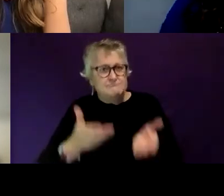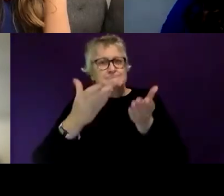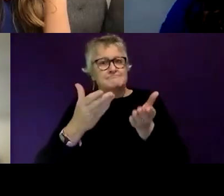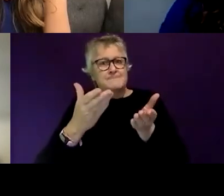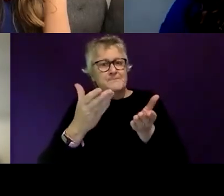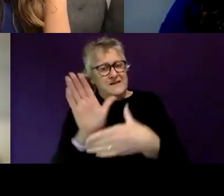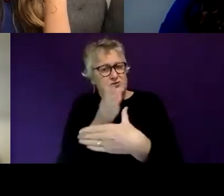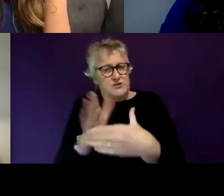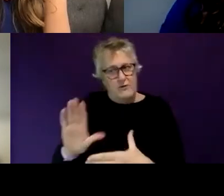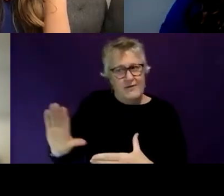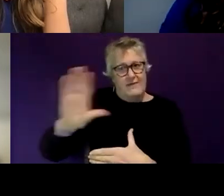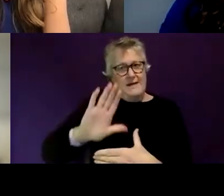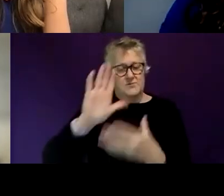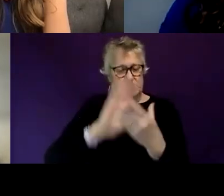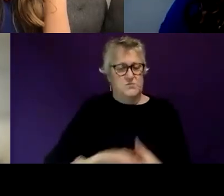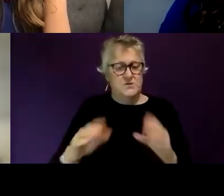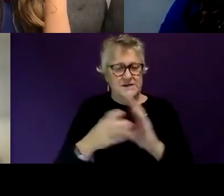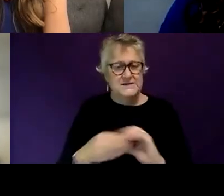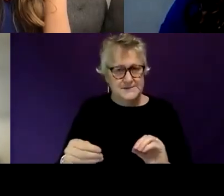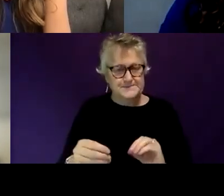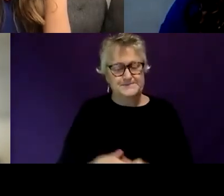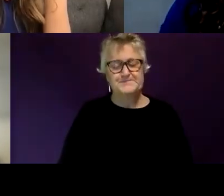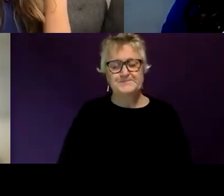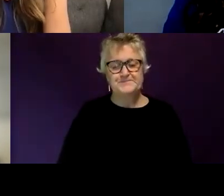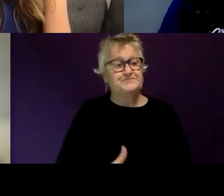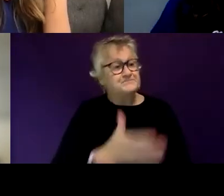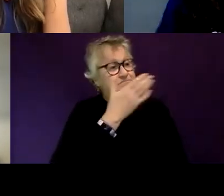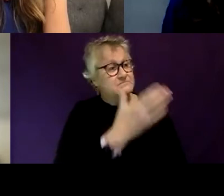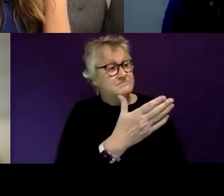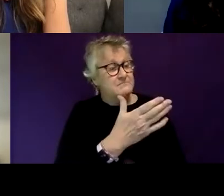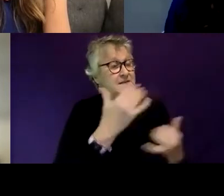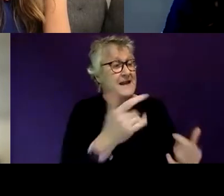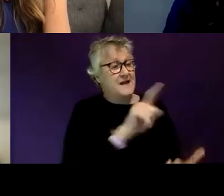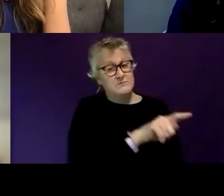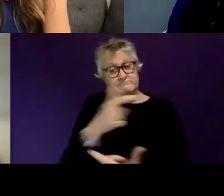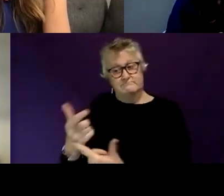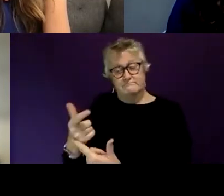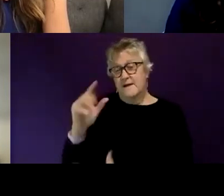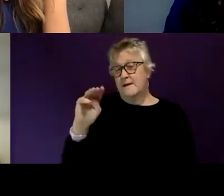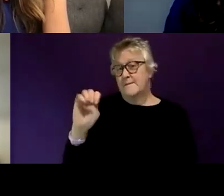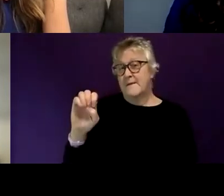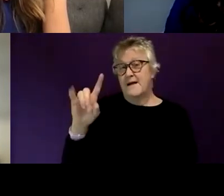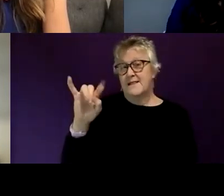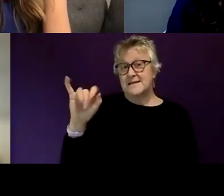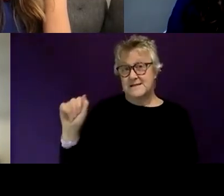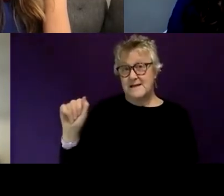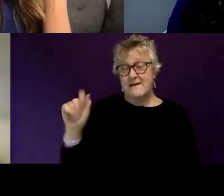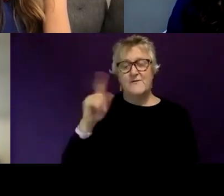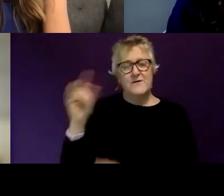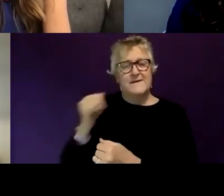Thank you, Nate. Now we're going to bounce that over to Melissa with the final